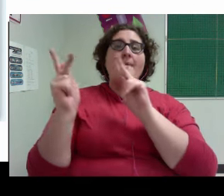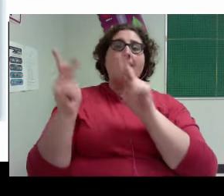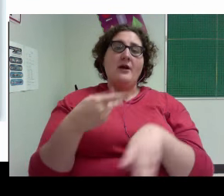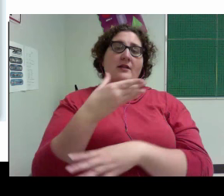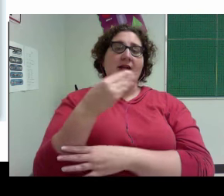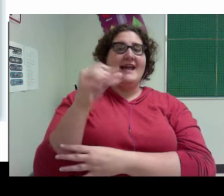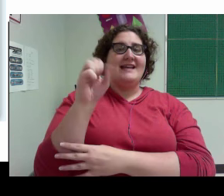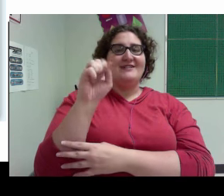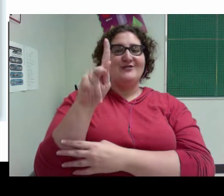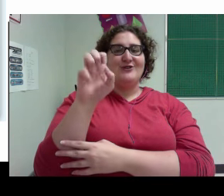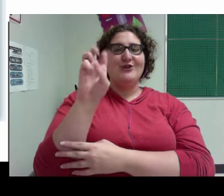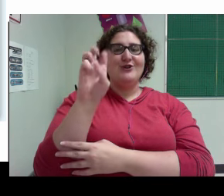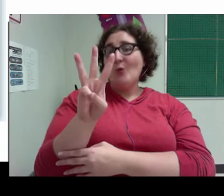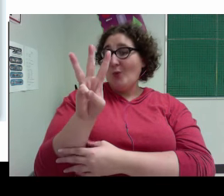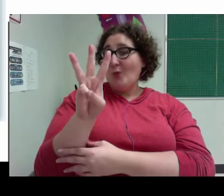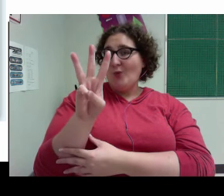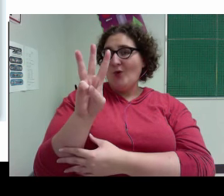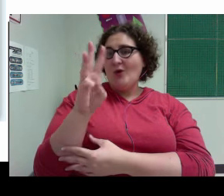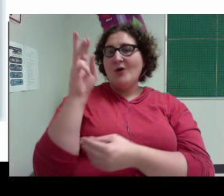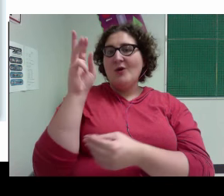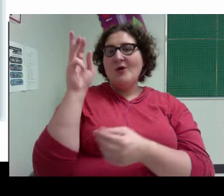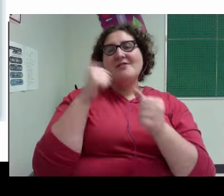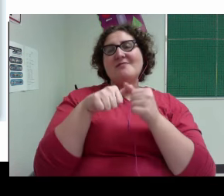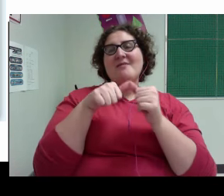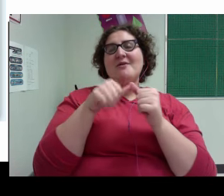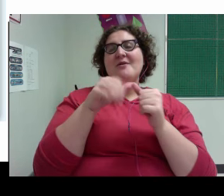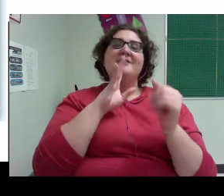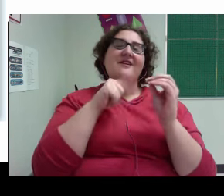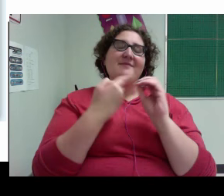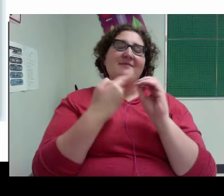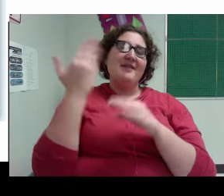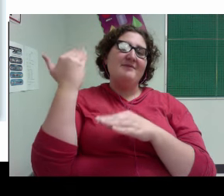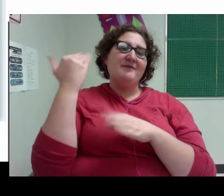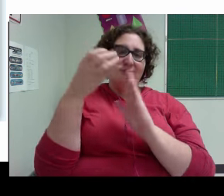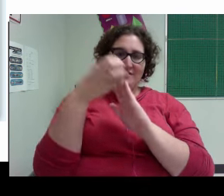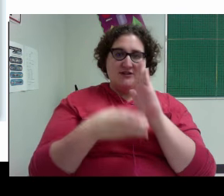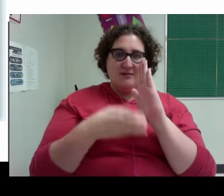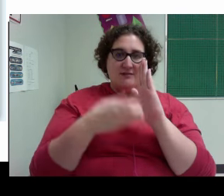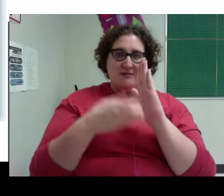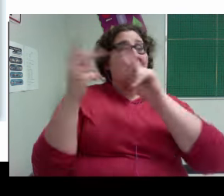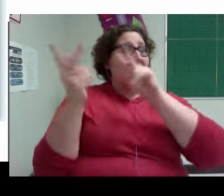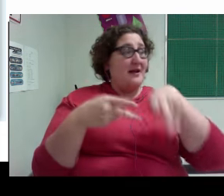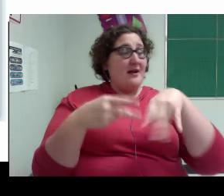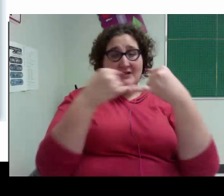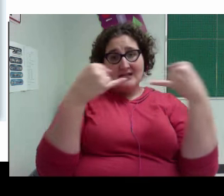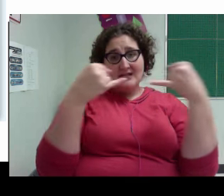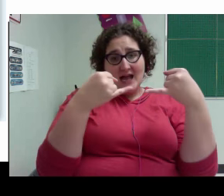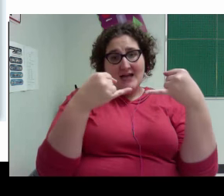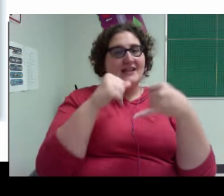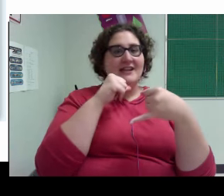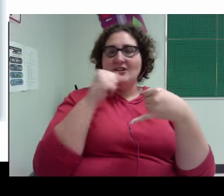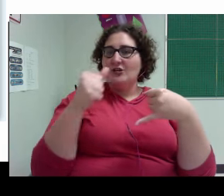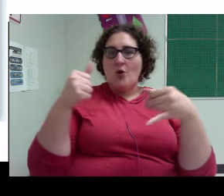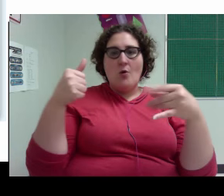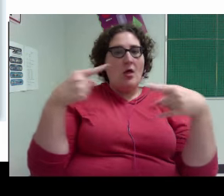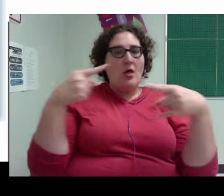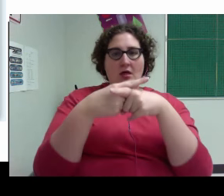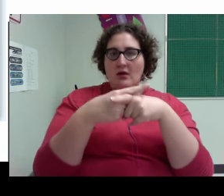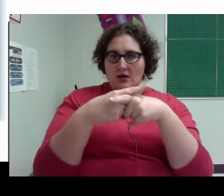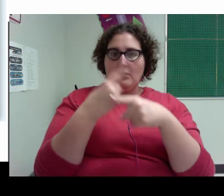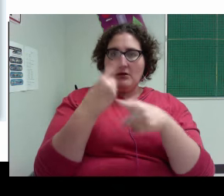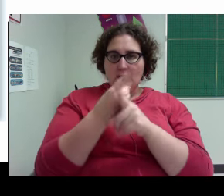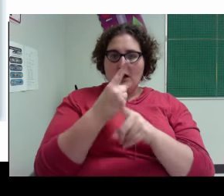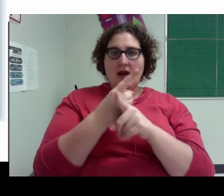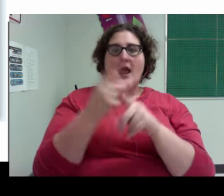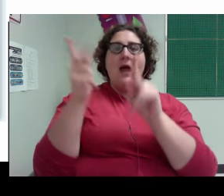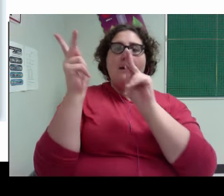Parallel and skew. We talked about this in the last chapter. Parallel lines are lines that do not intersect. They give you that